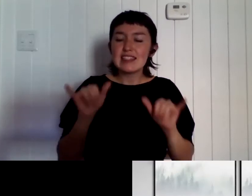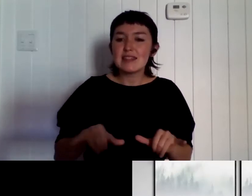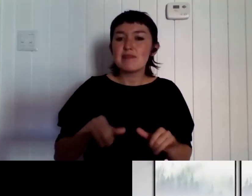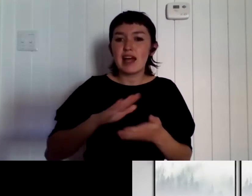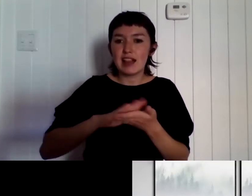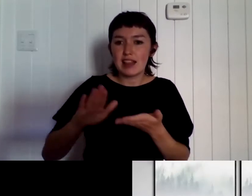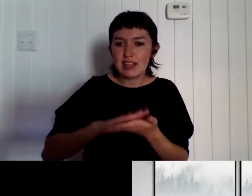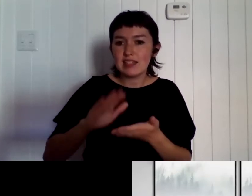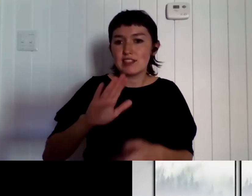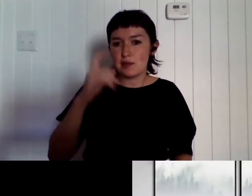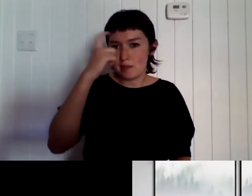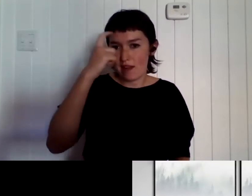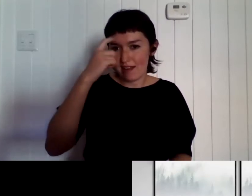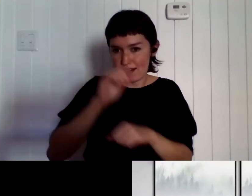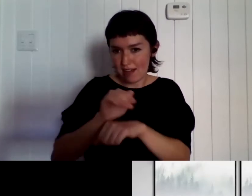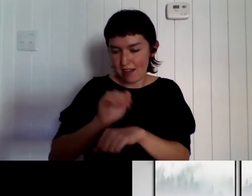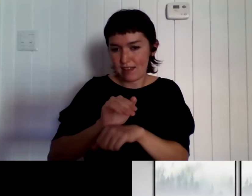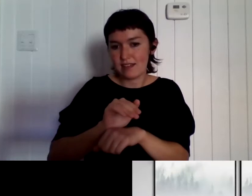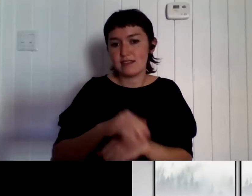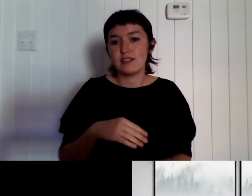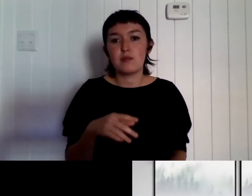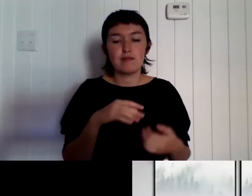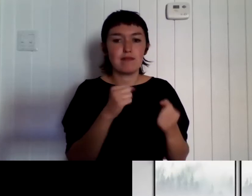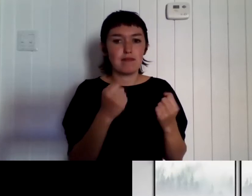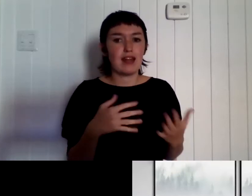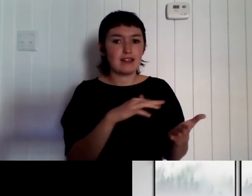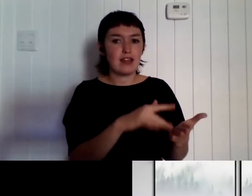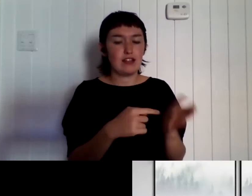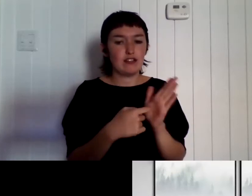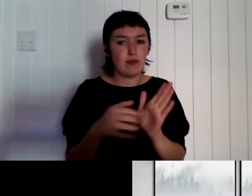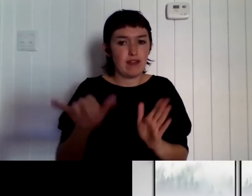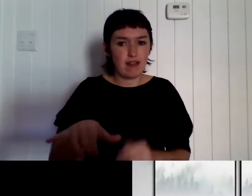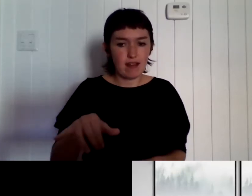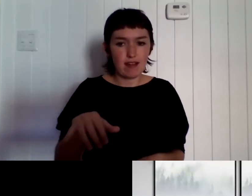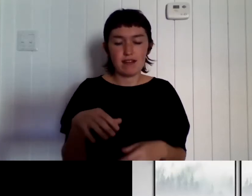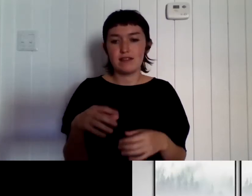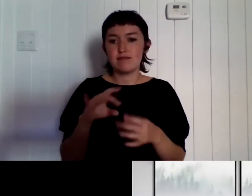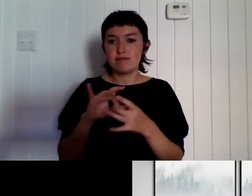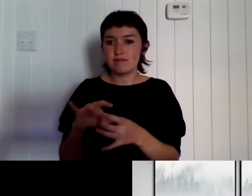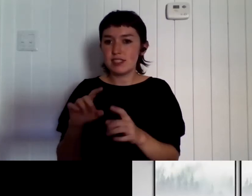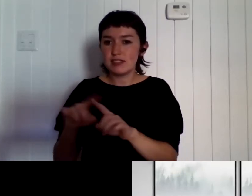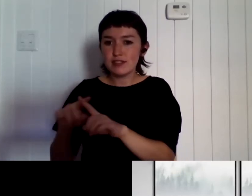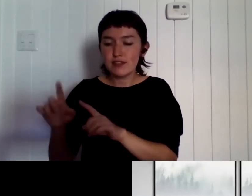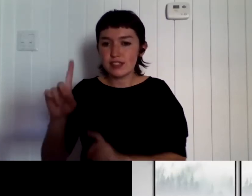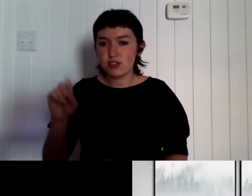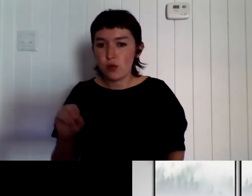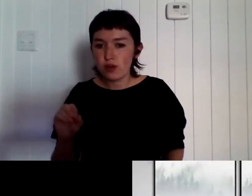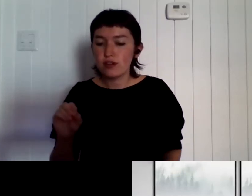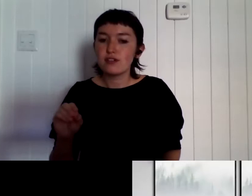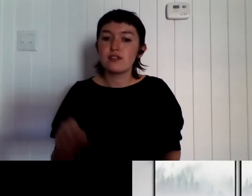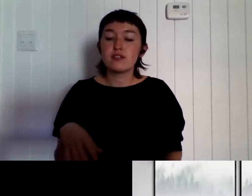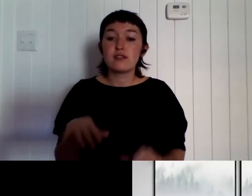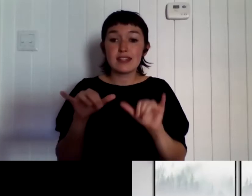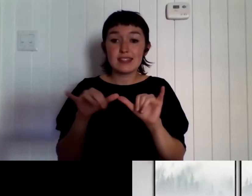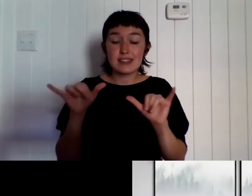And so there are studies showing that in various disorders, this system is impacted probably